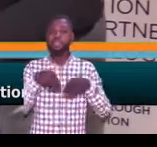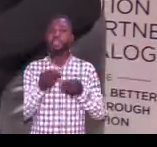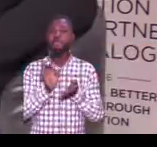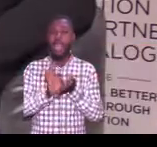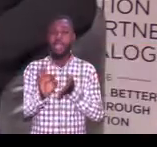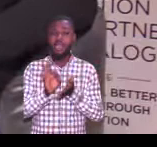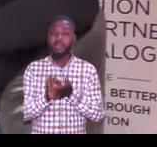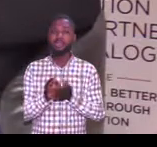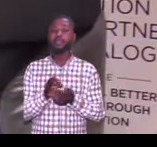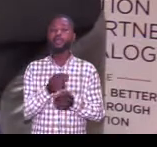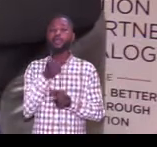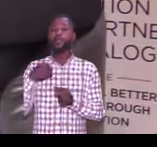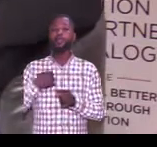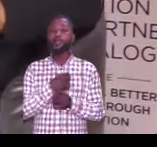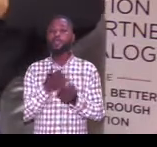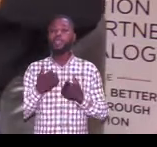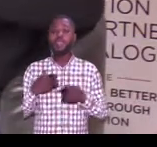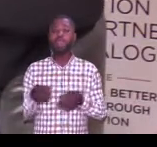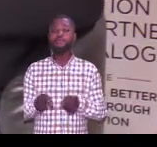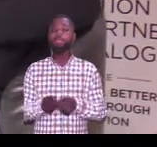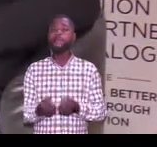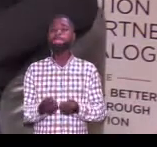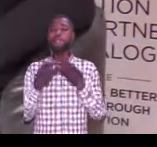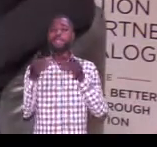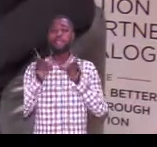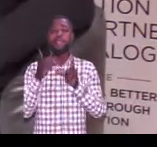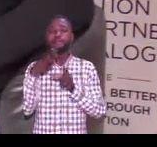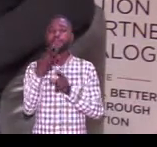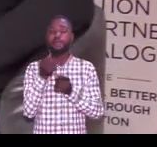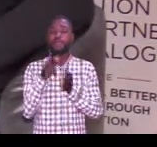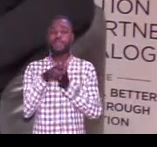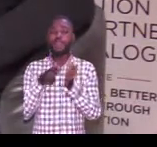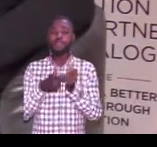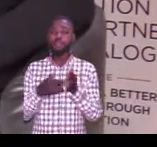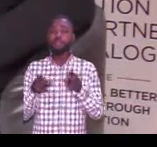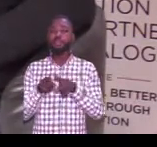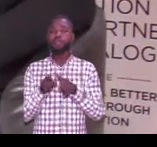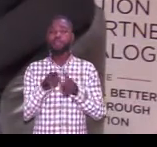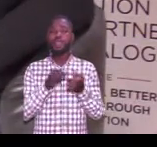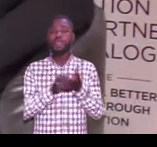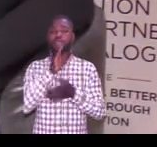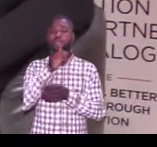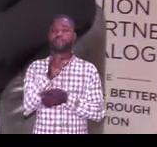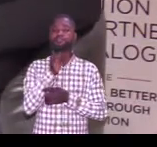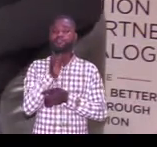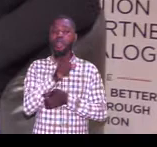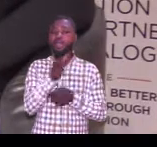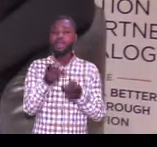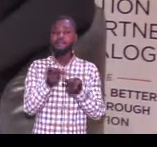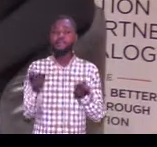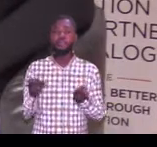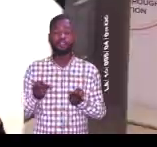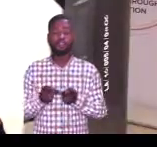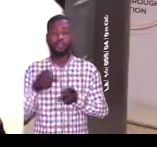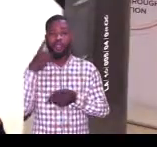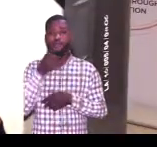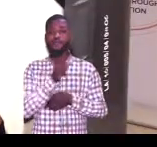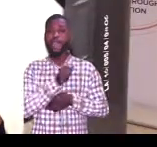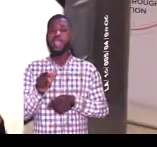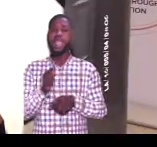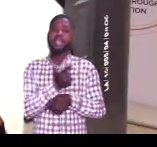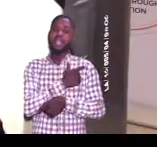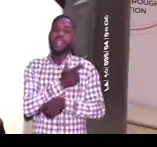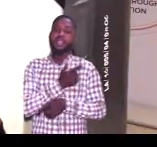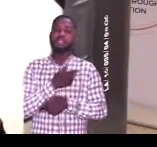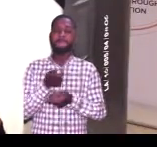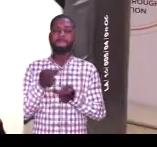give account. And we have so many levels of reporting. So it is not a position for a